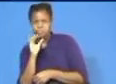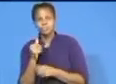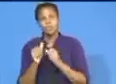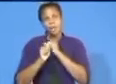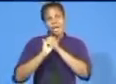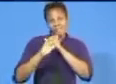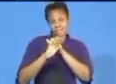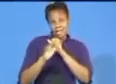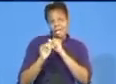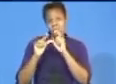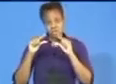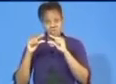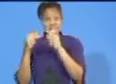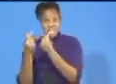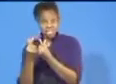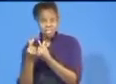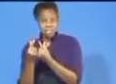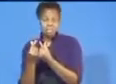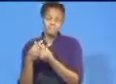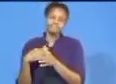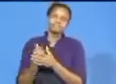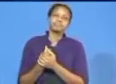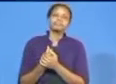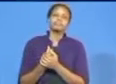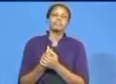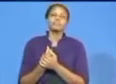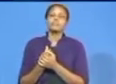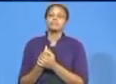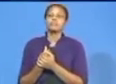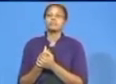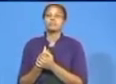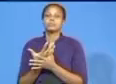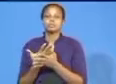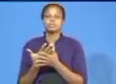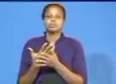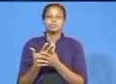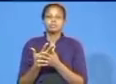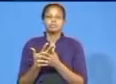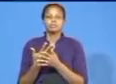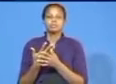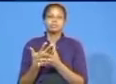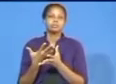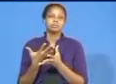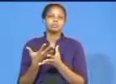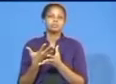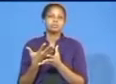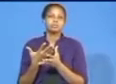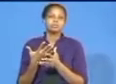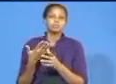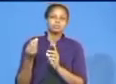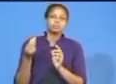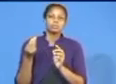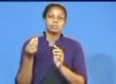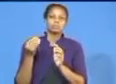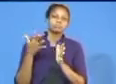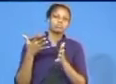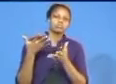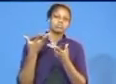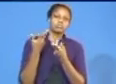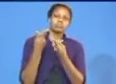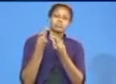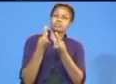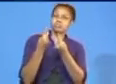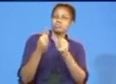Advertising agencies appeal to our senses, our desire, our quest